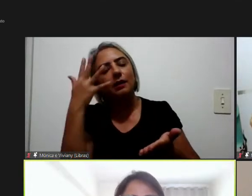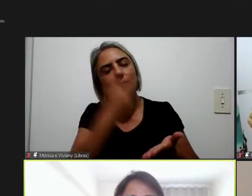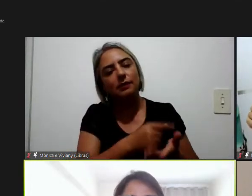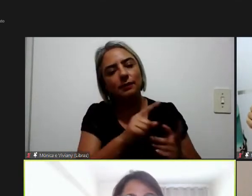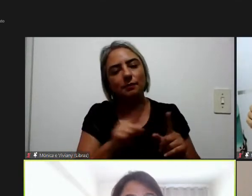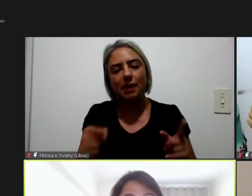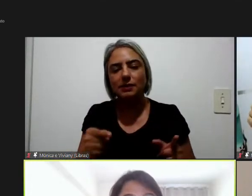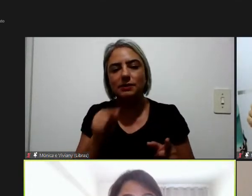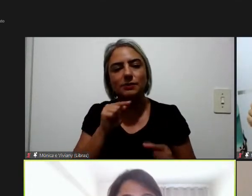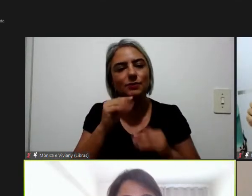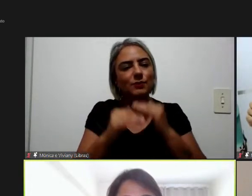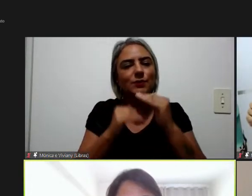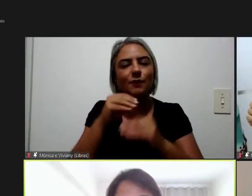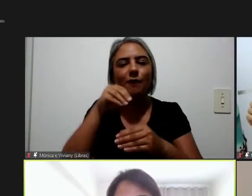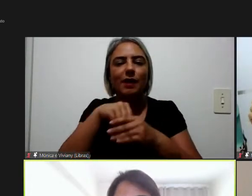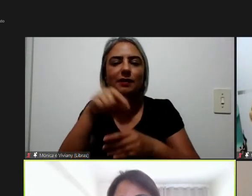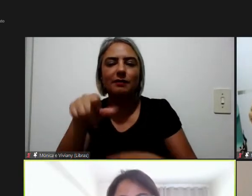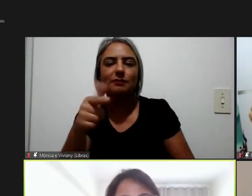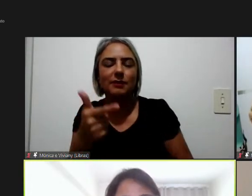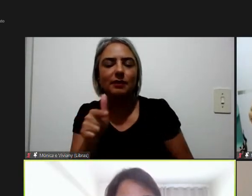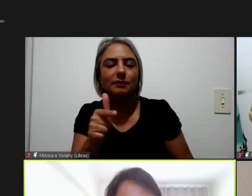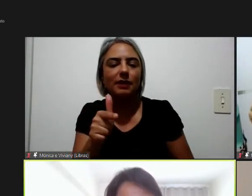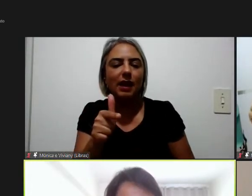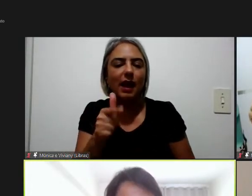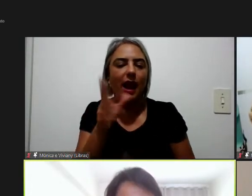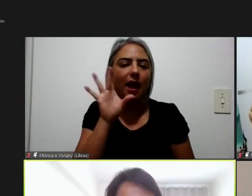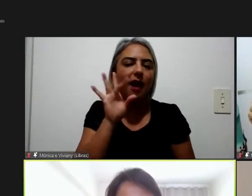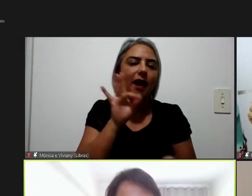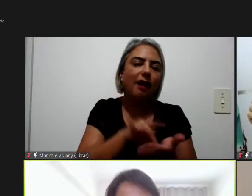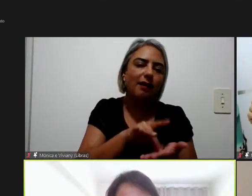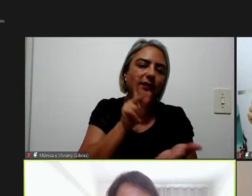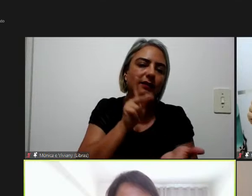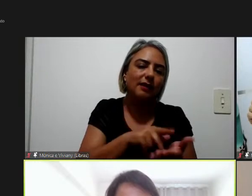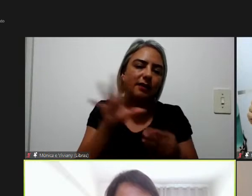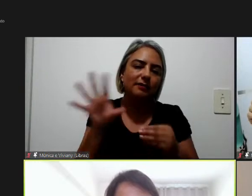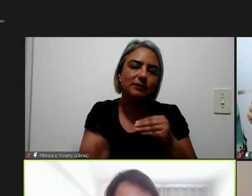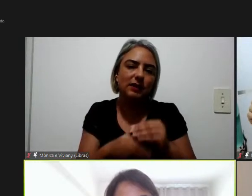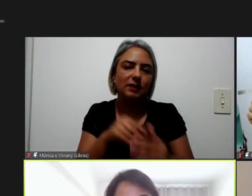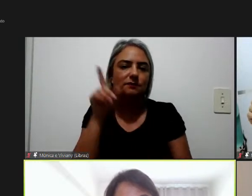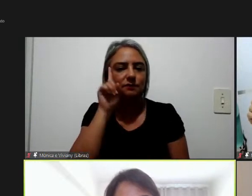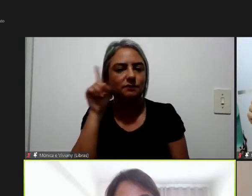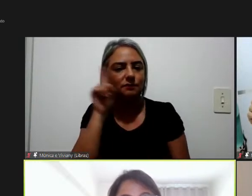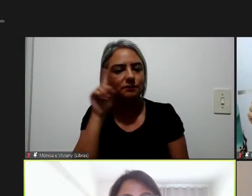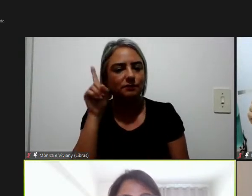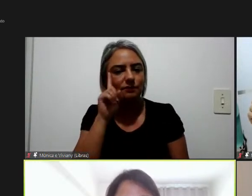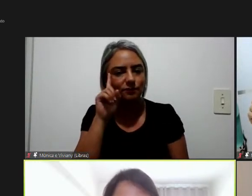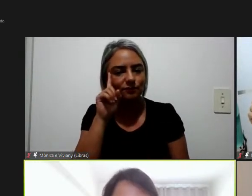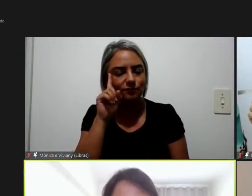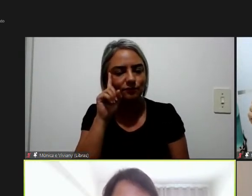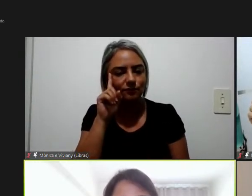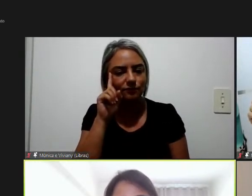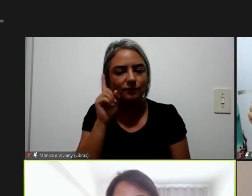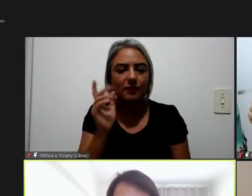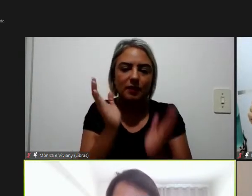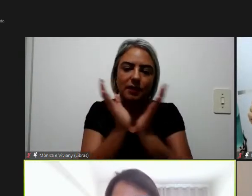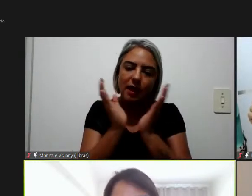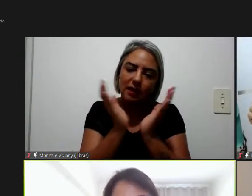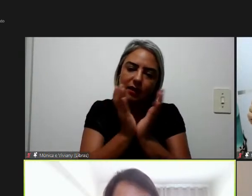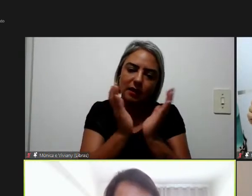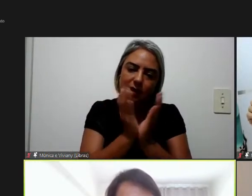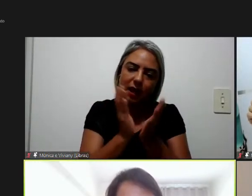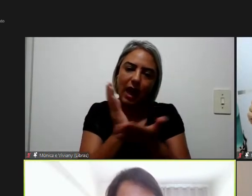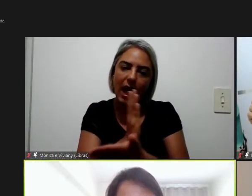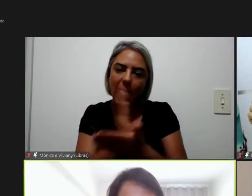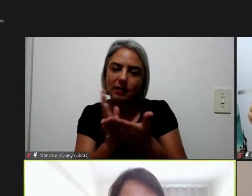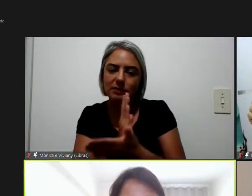because what we write is very pretty, but this is not developed because it's not the reality, it's not part of the routine and the day-to-day basis of